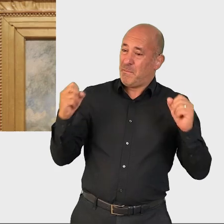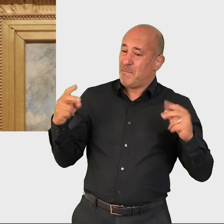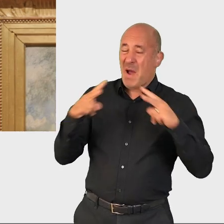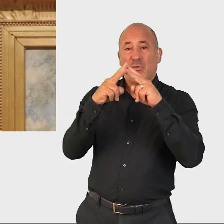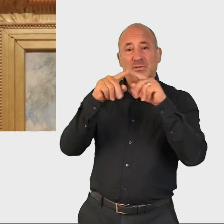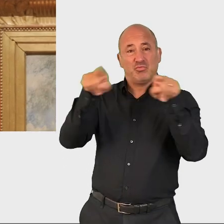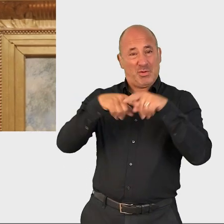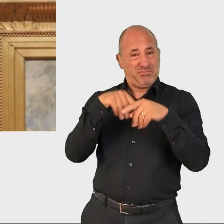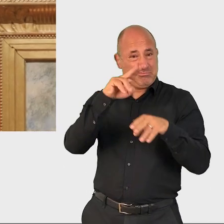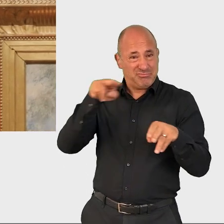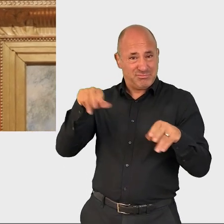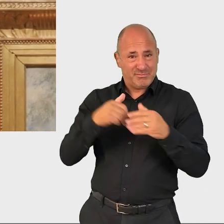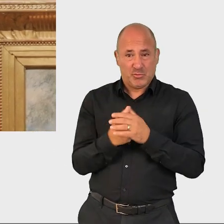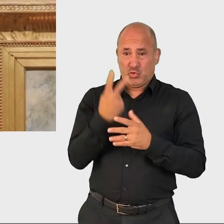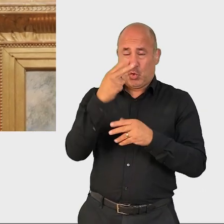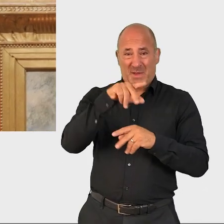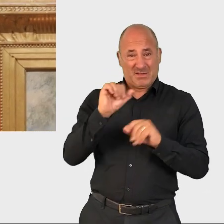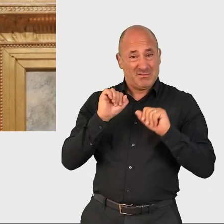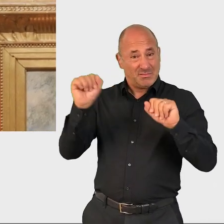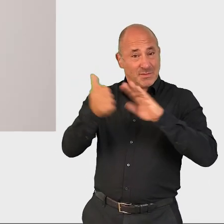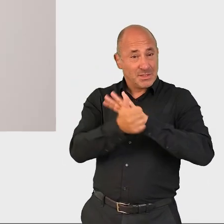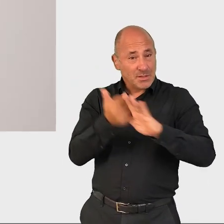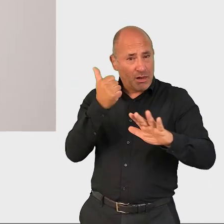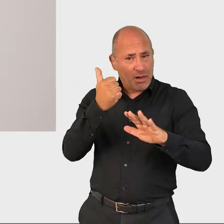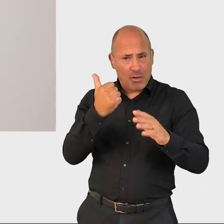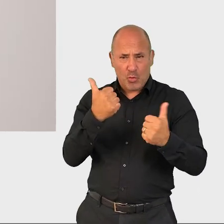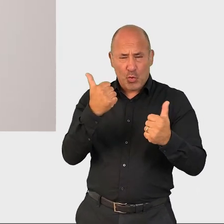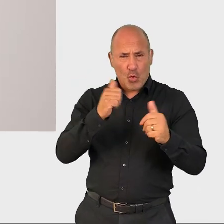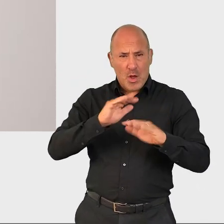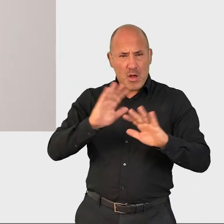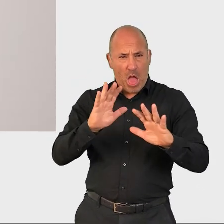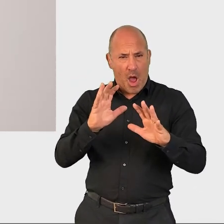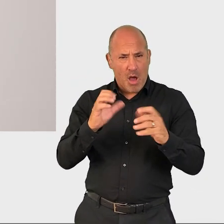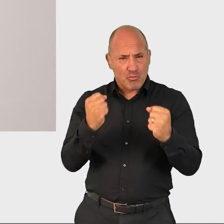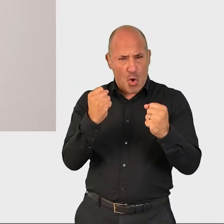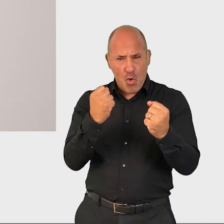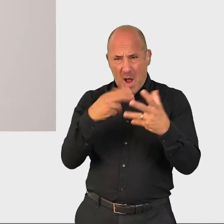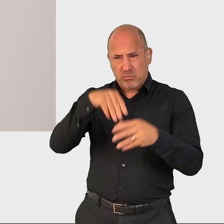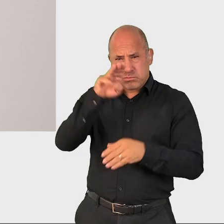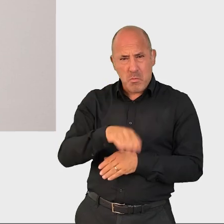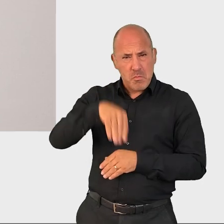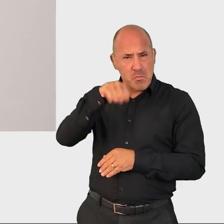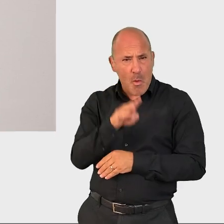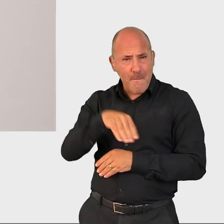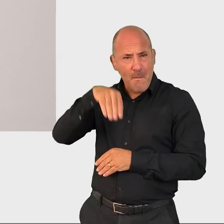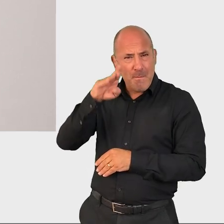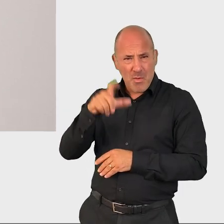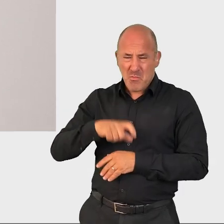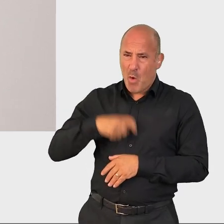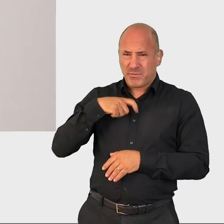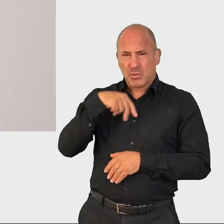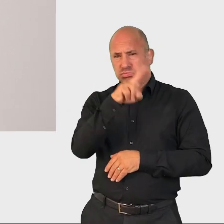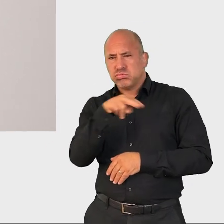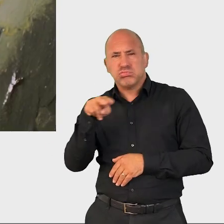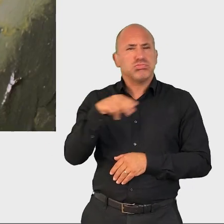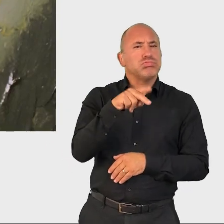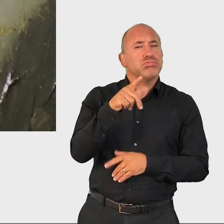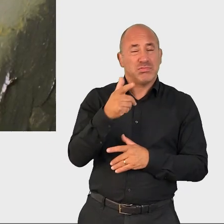her skill in using strong colours and brushstrokes, her confidence in composition, and her practice of working